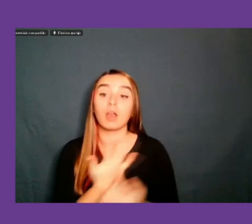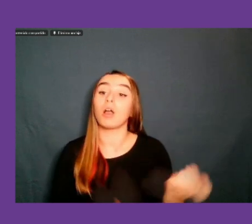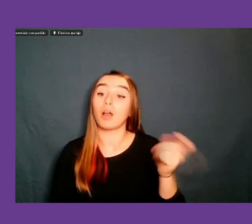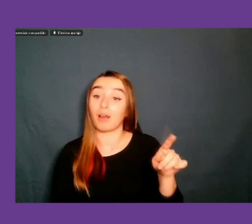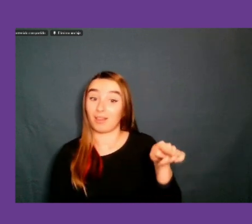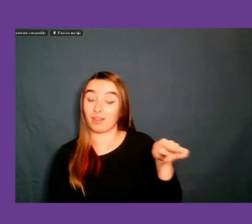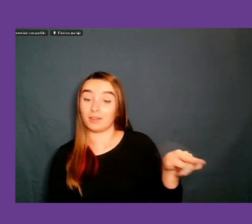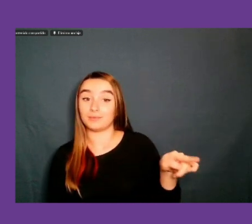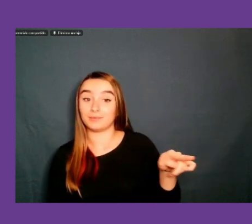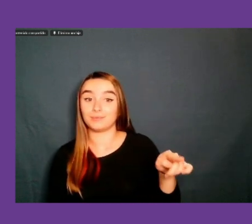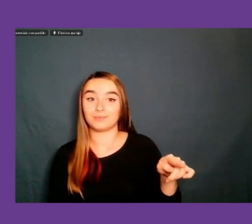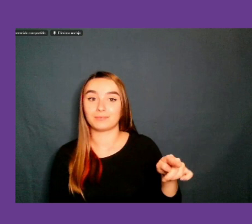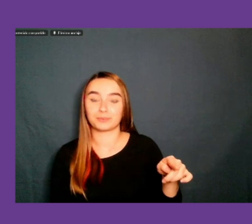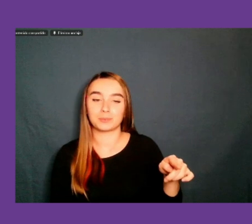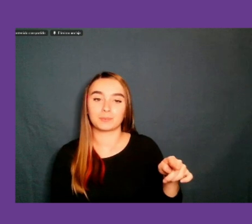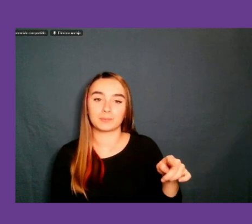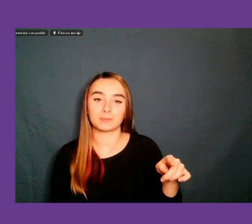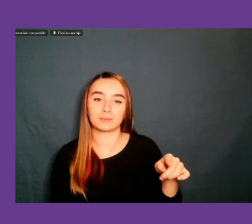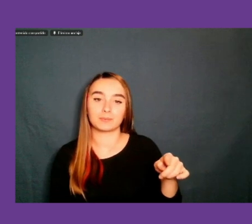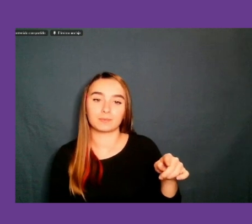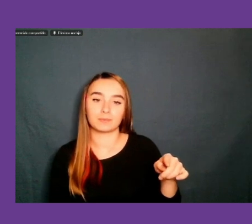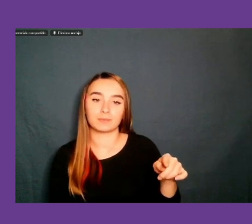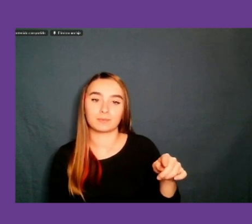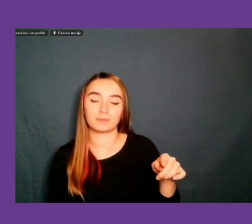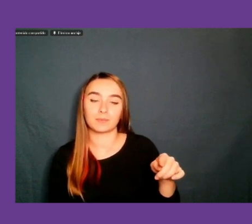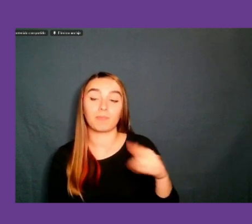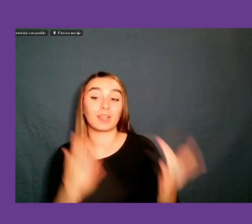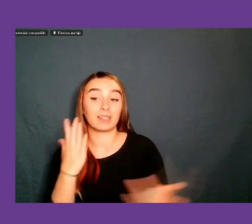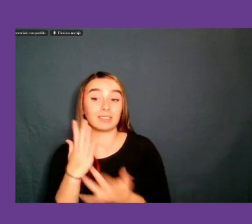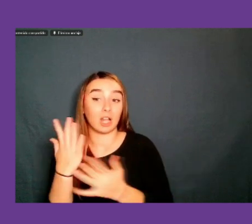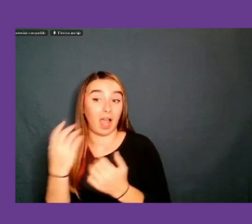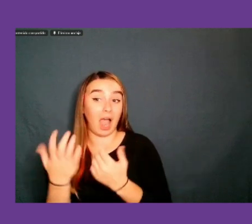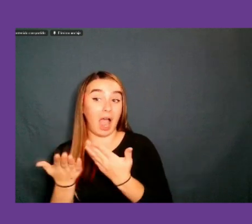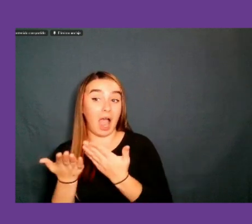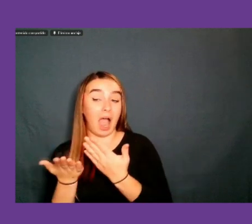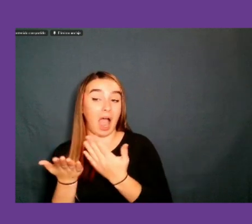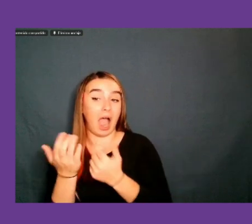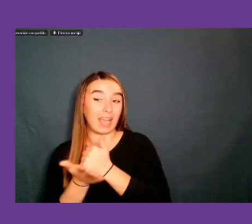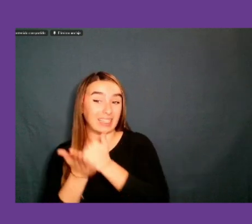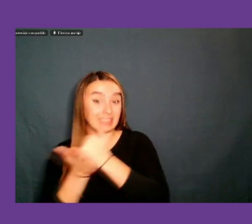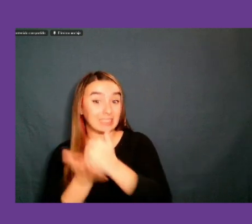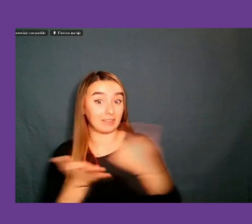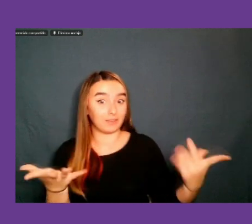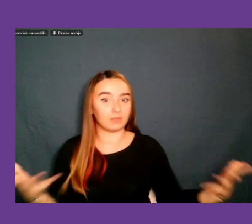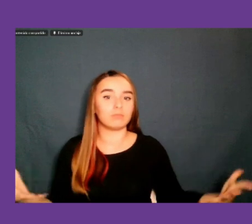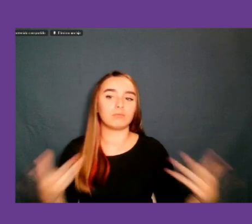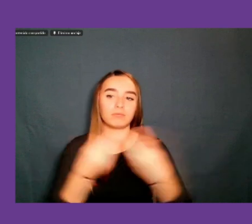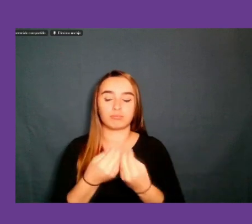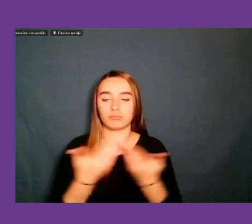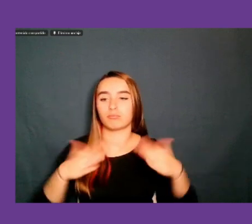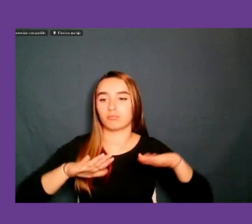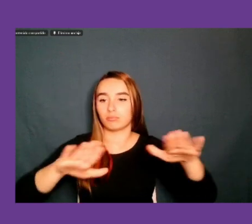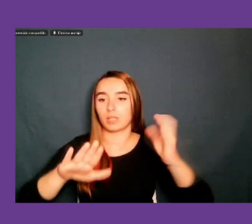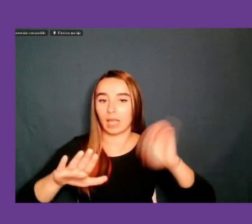this is compatible with the assistive technology, how this is accessible in the different mode of